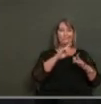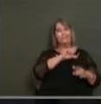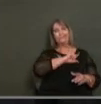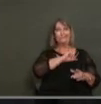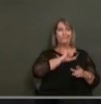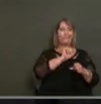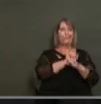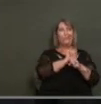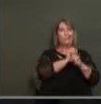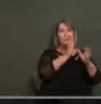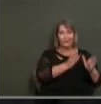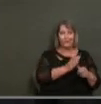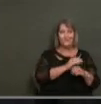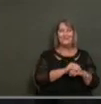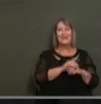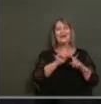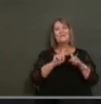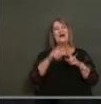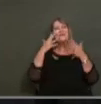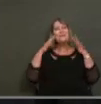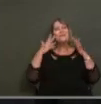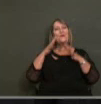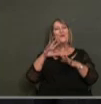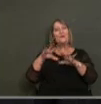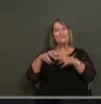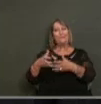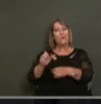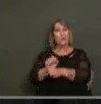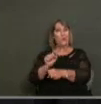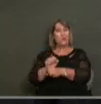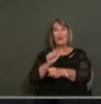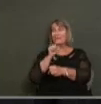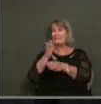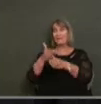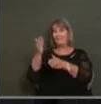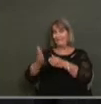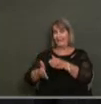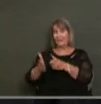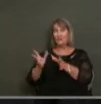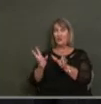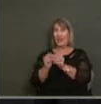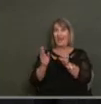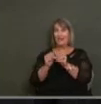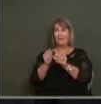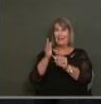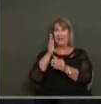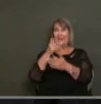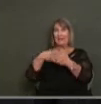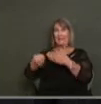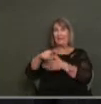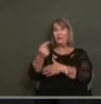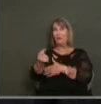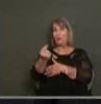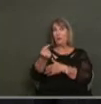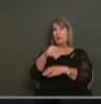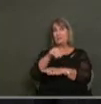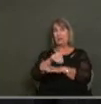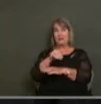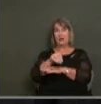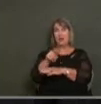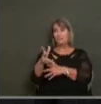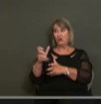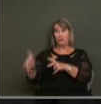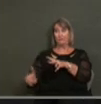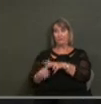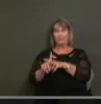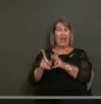But certainly the noise ordinance task force process is not finished. Actually, we have a meeting coming up on Tuesday night. If you want any information